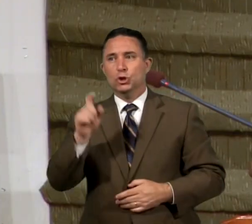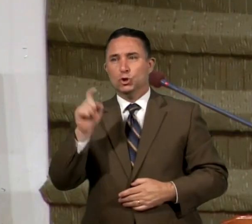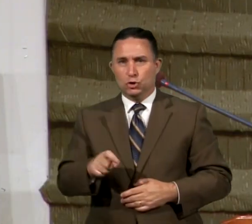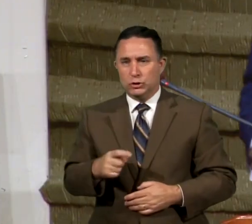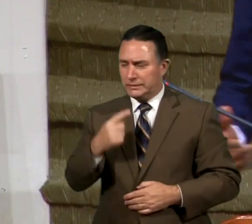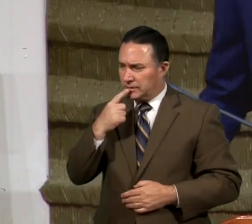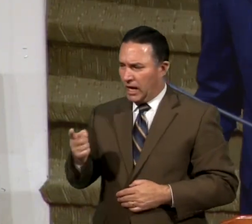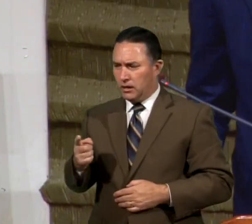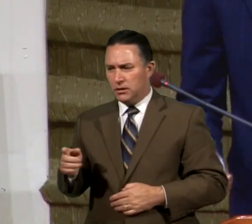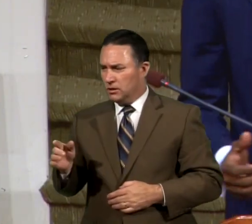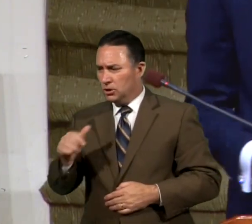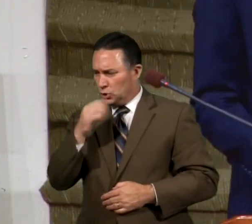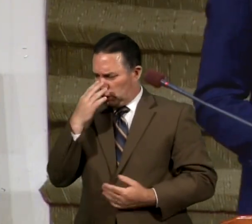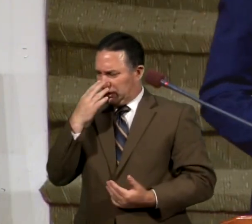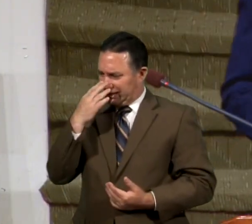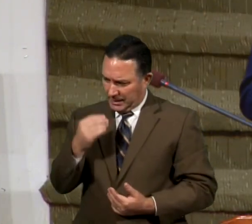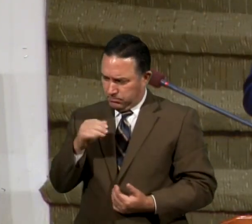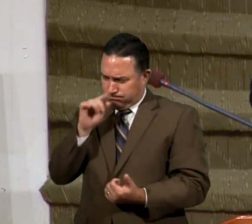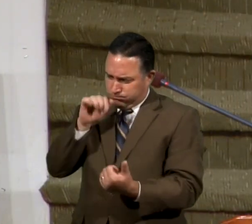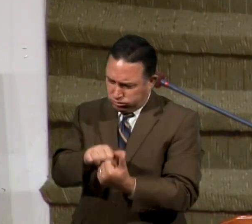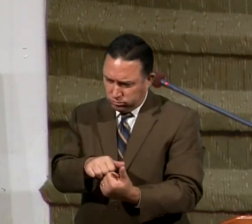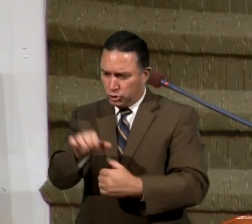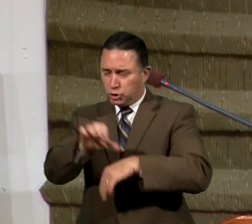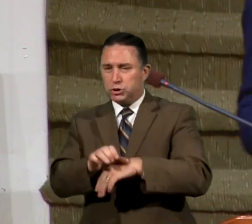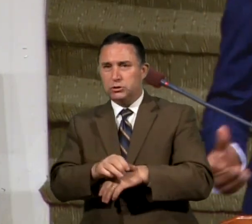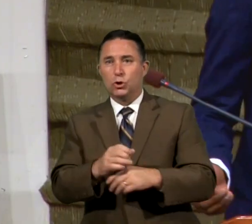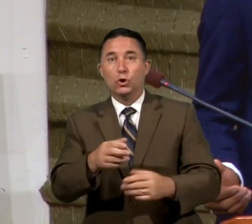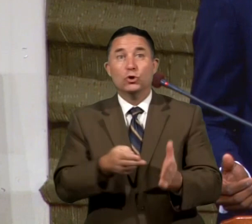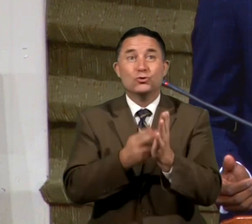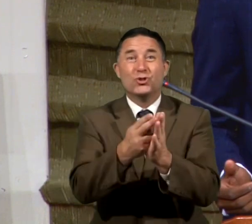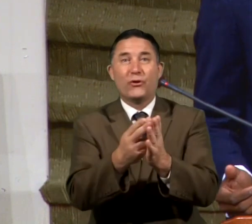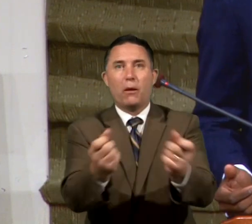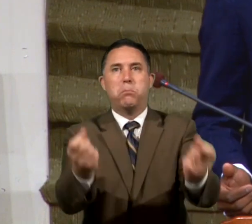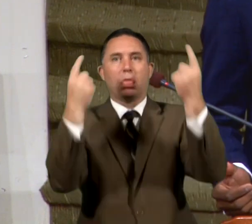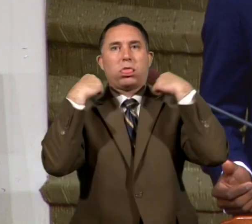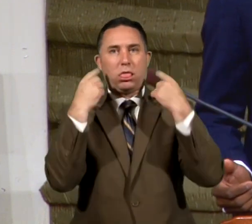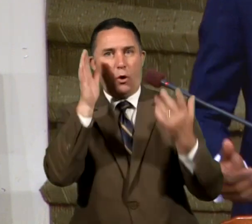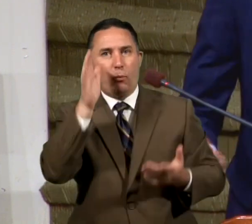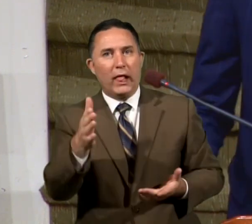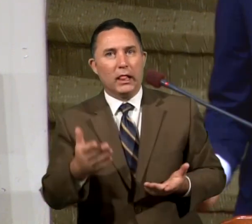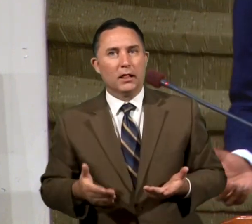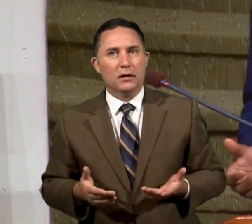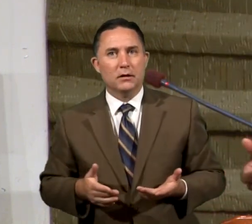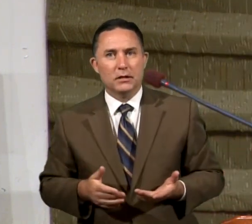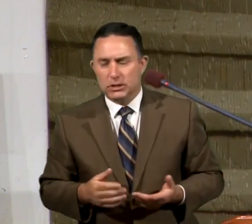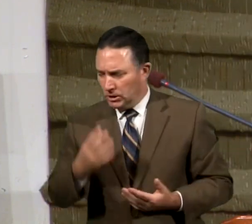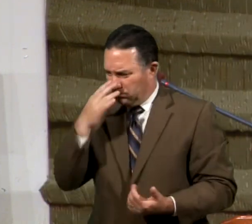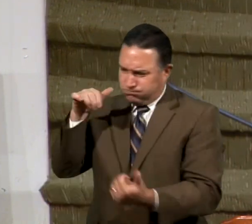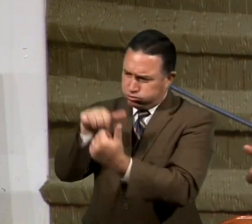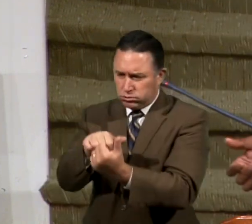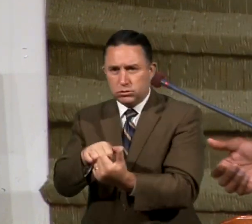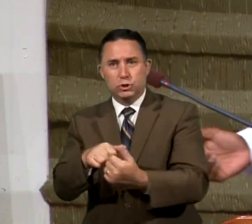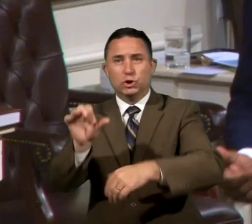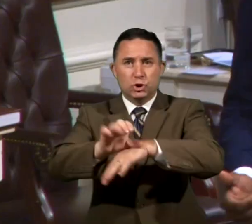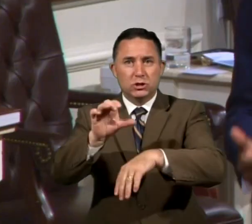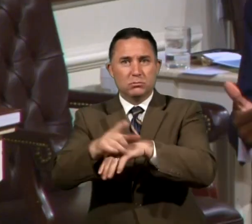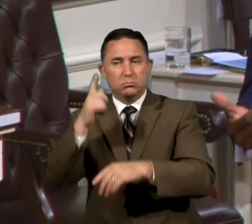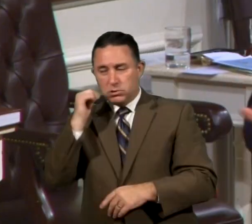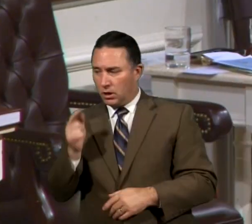able to tell them they shouldn't go to sleep in church because they'll miss the truths of the church. They shouldn't go to sleep at church because